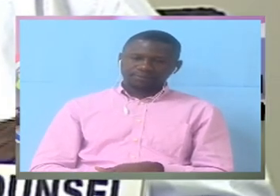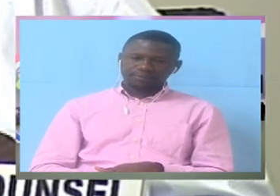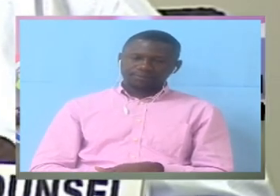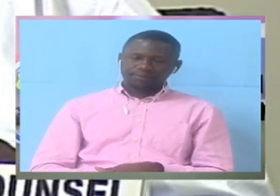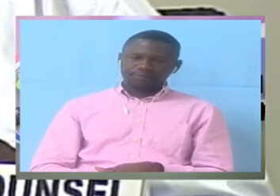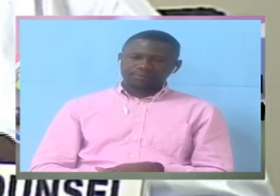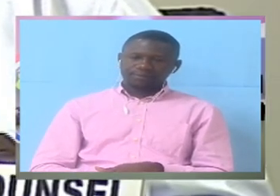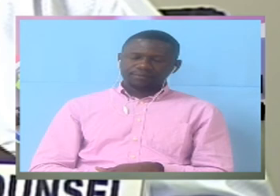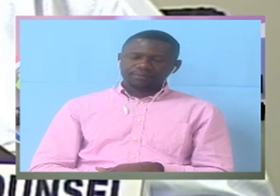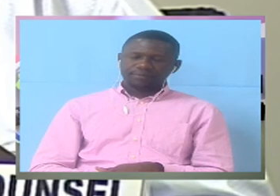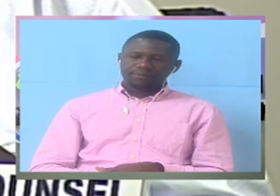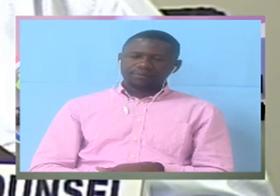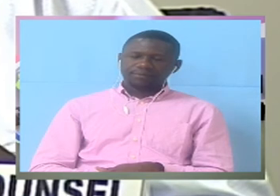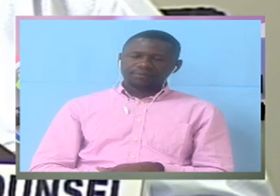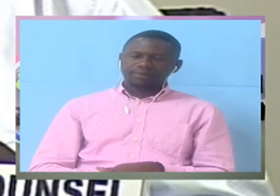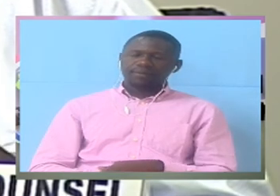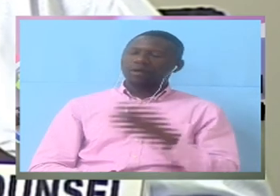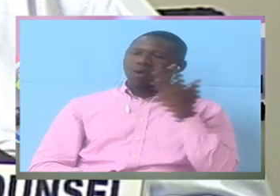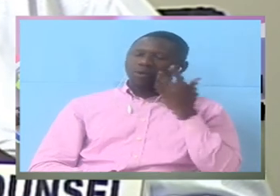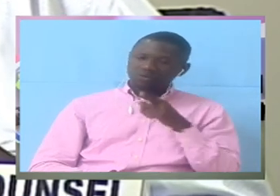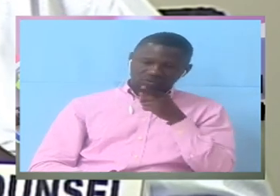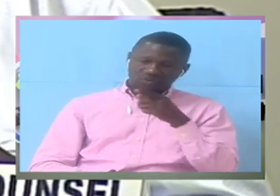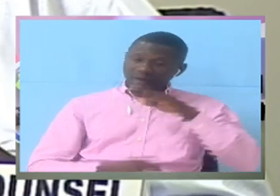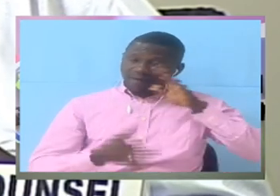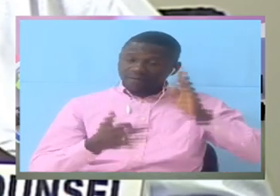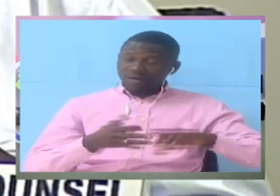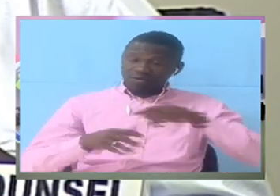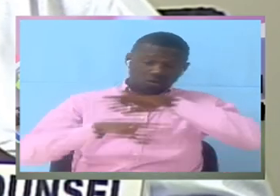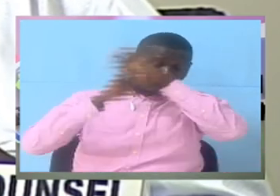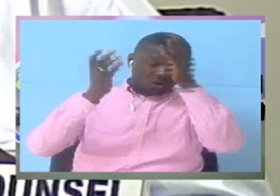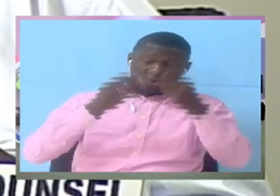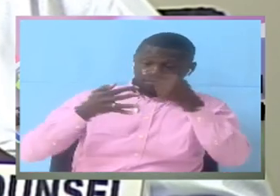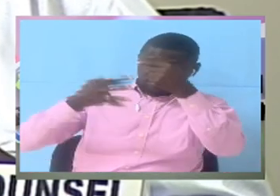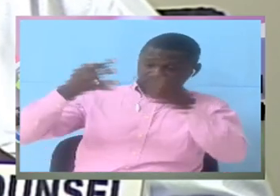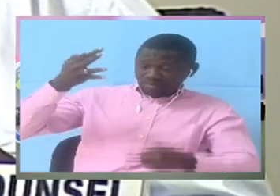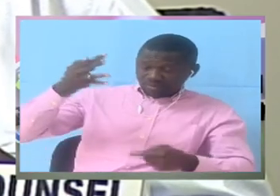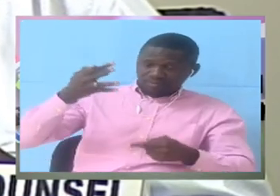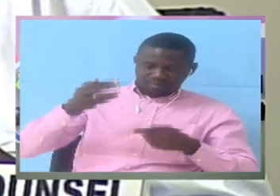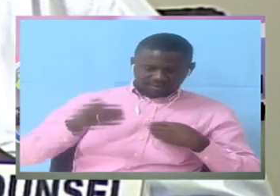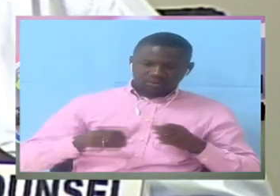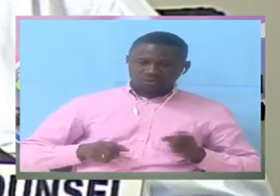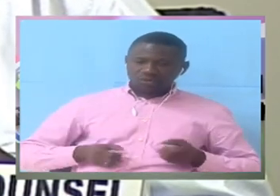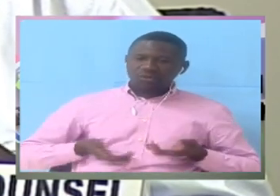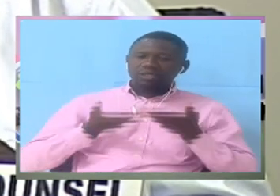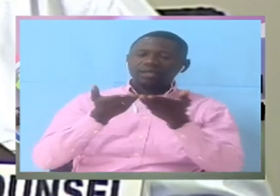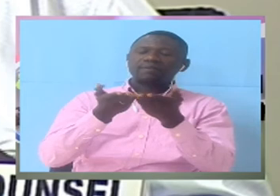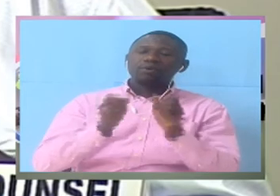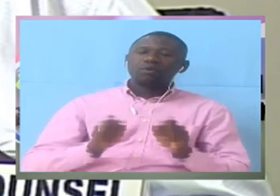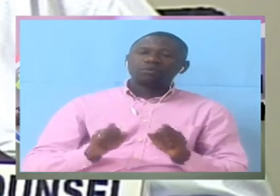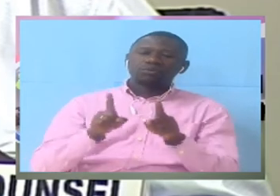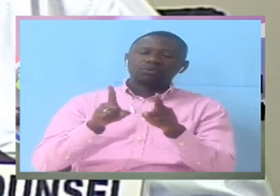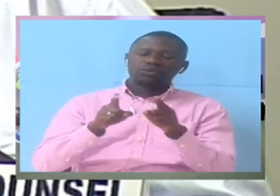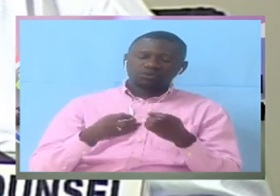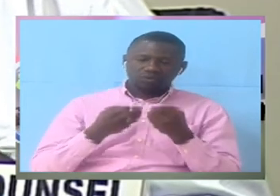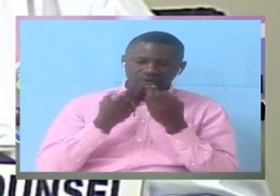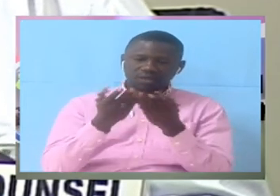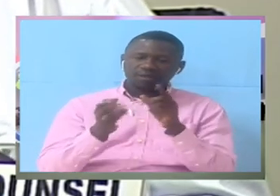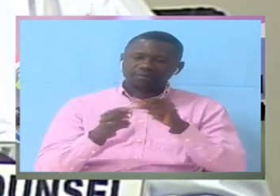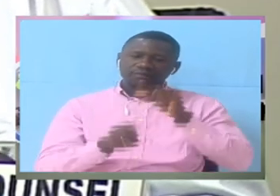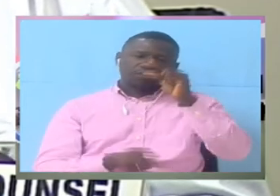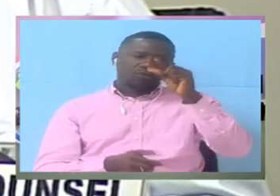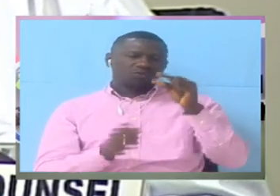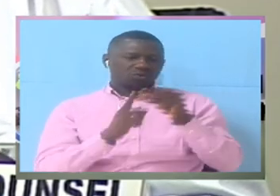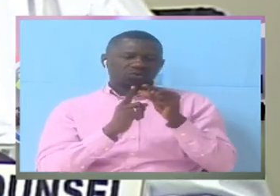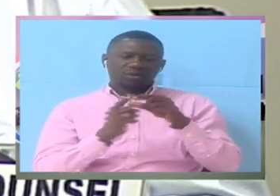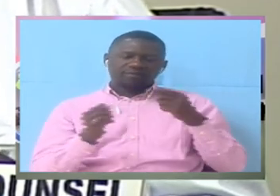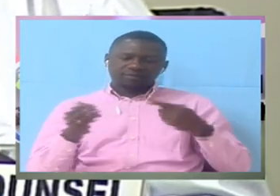And when you finish, you may be given an opportunity to say a few words as closing remarks. Ni parenta